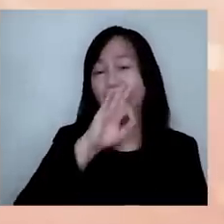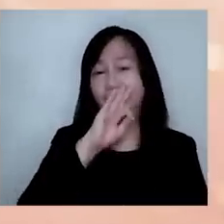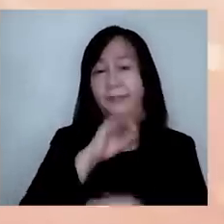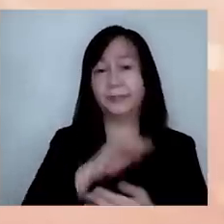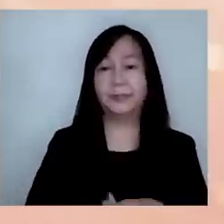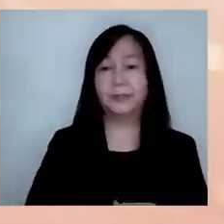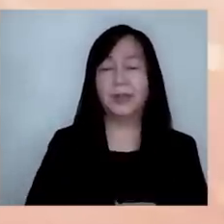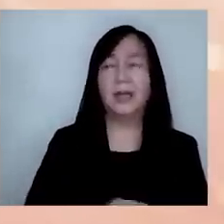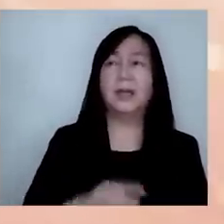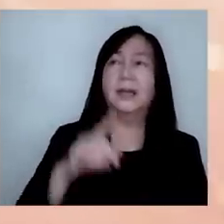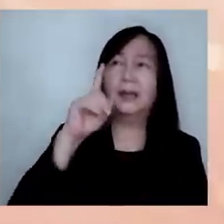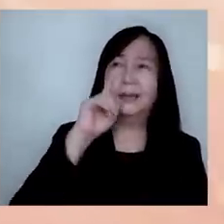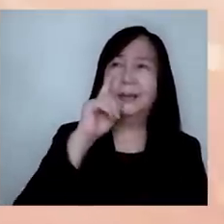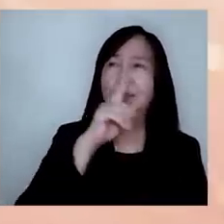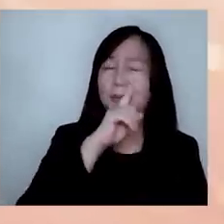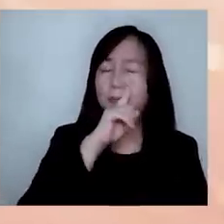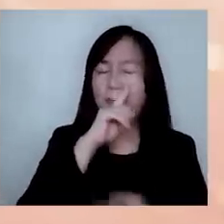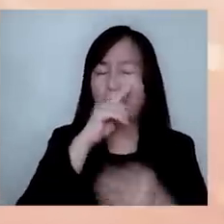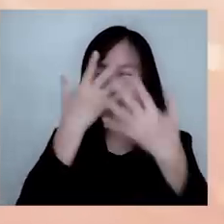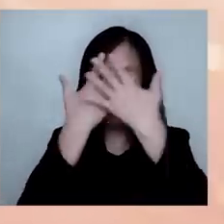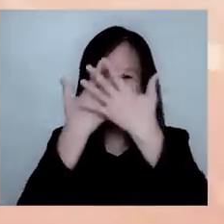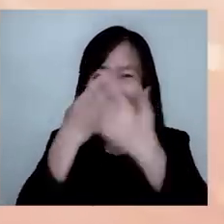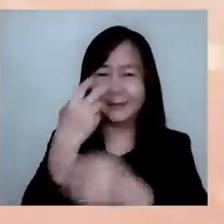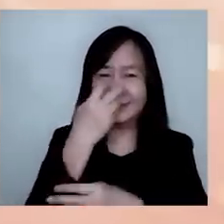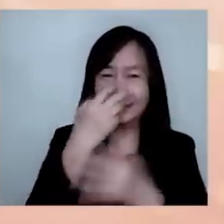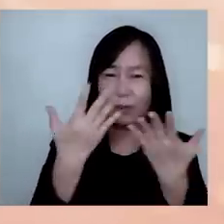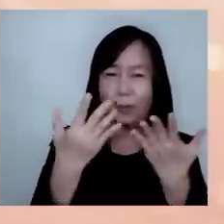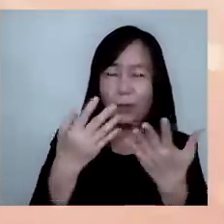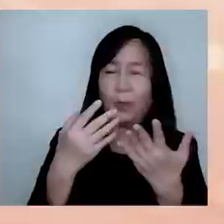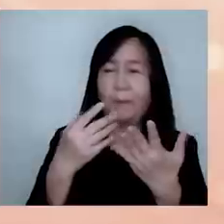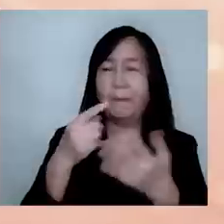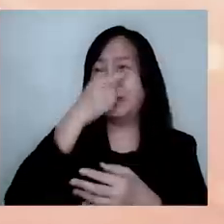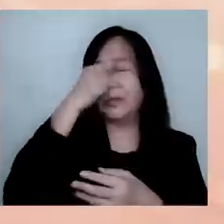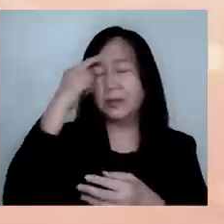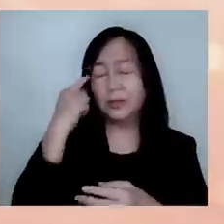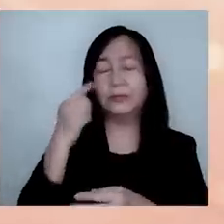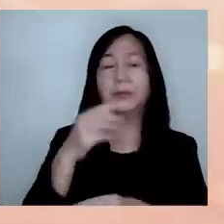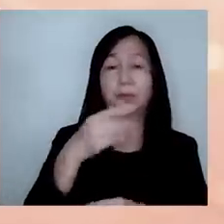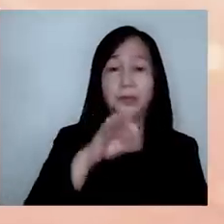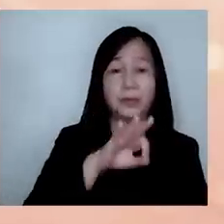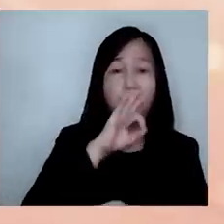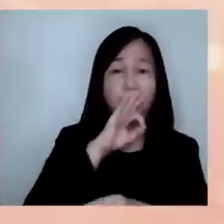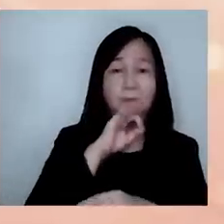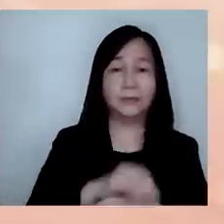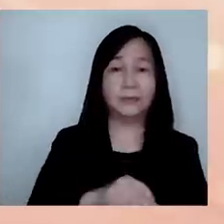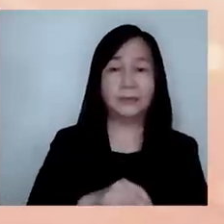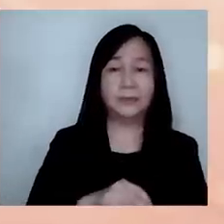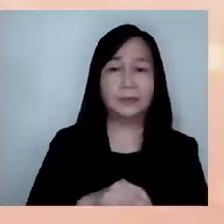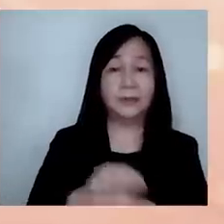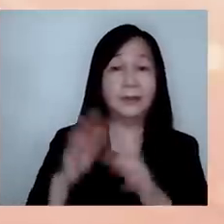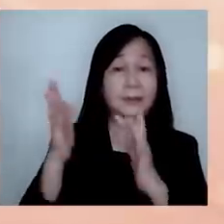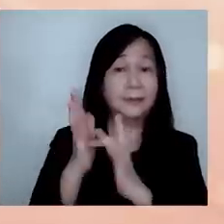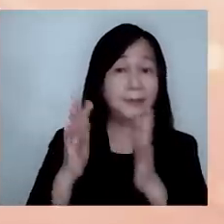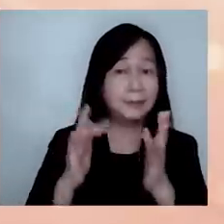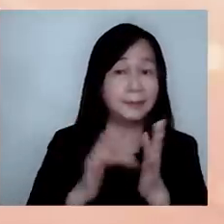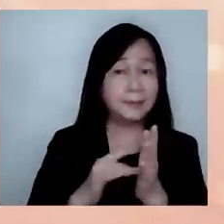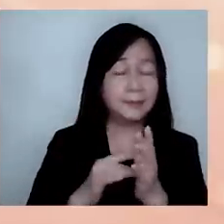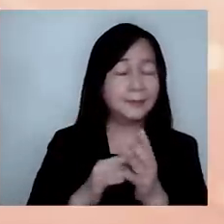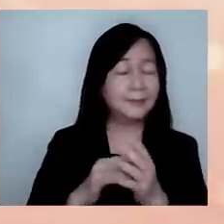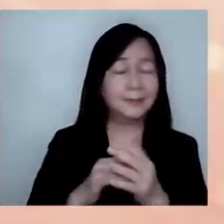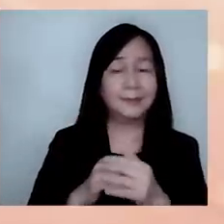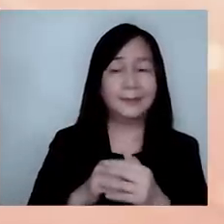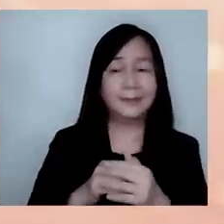Their Eyes Were blinded by their frustration Jesus had recognized